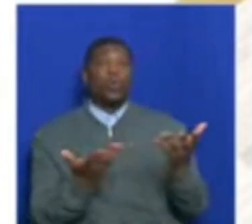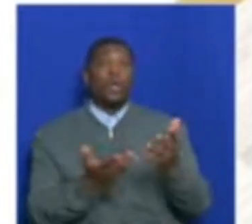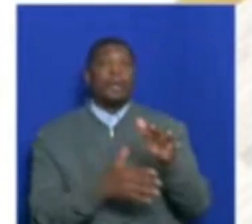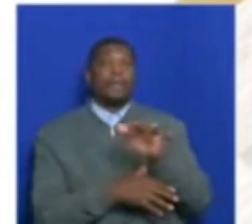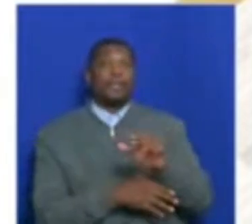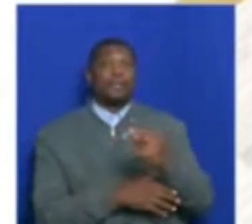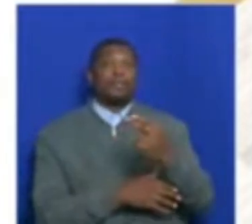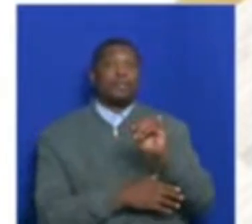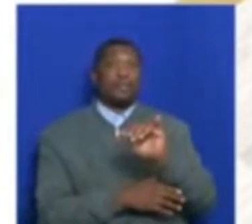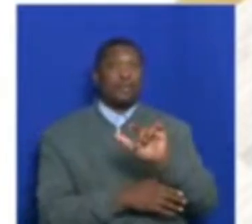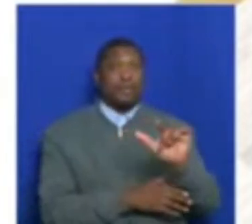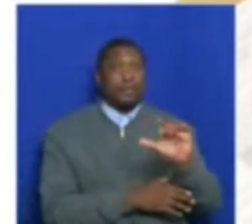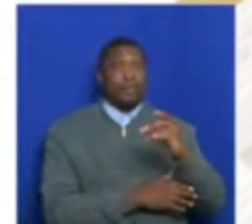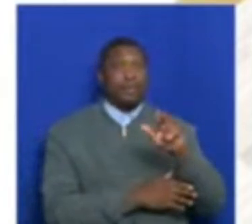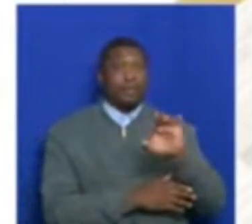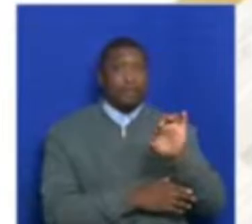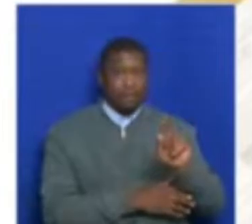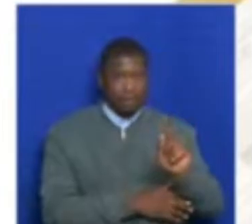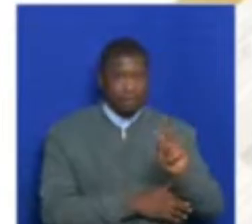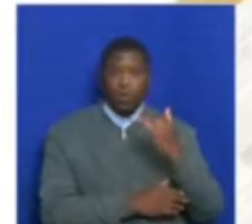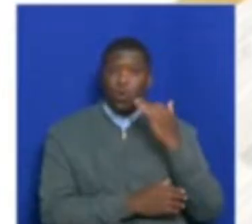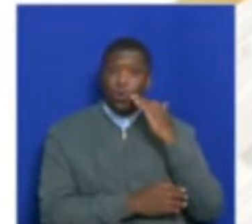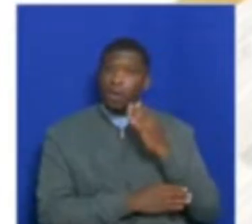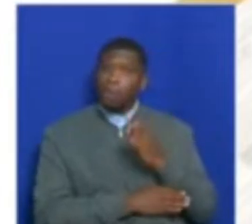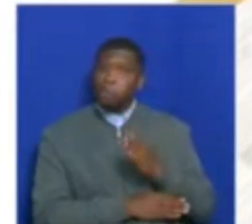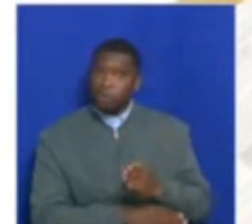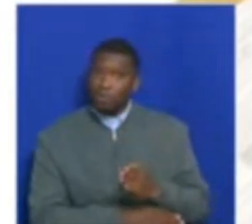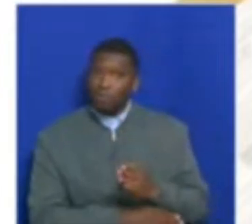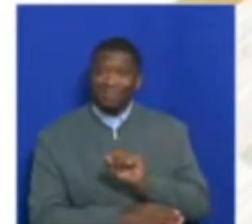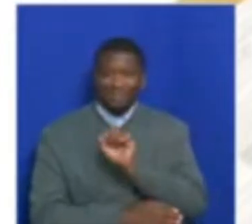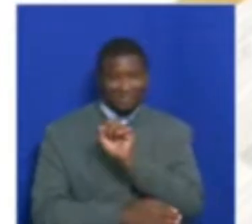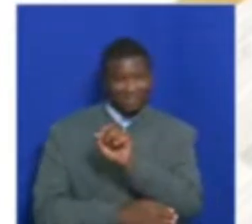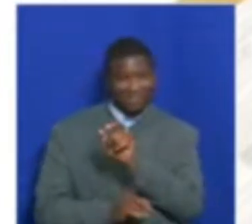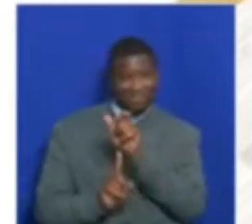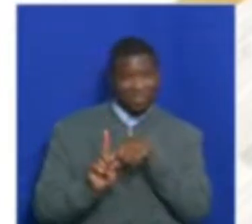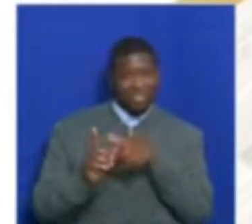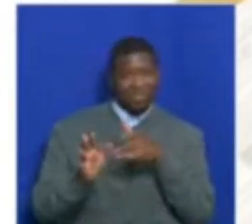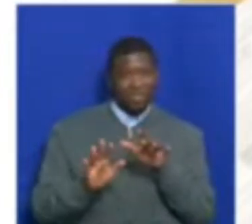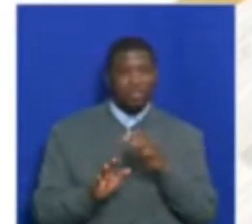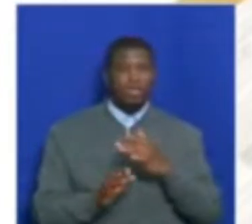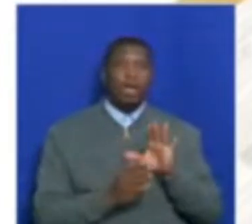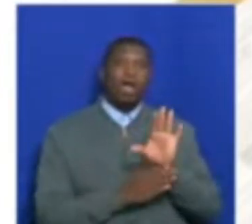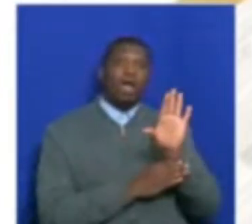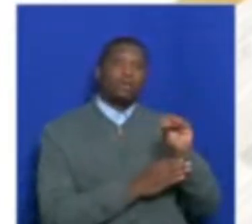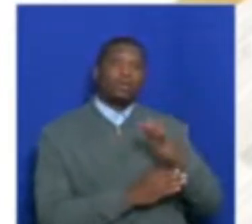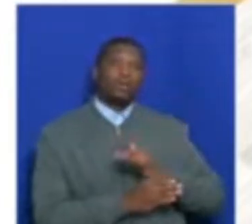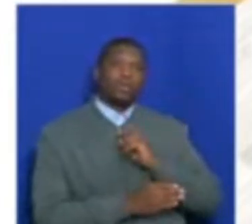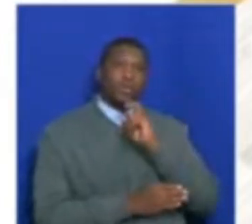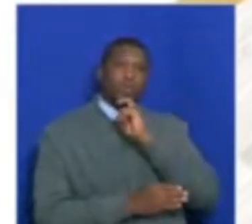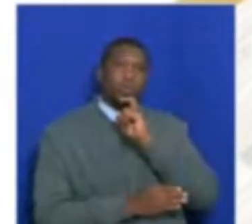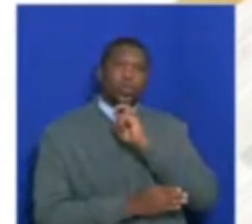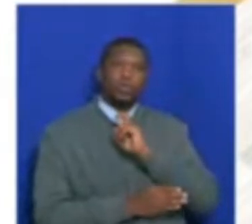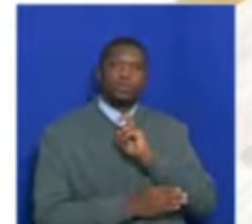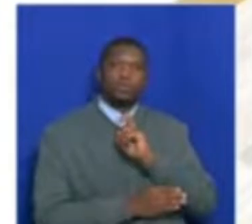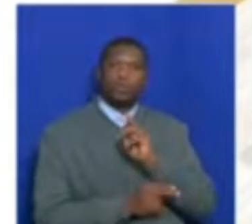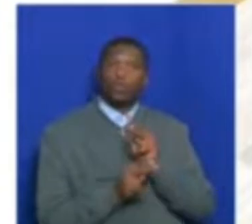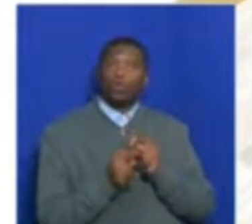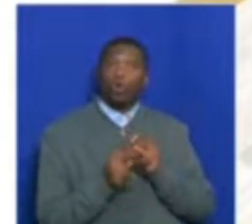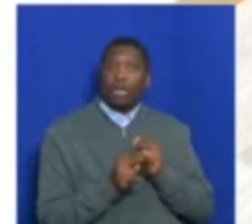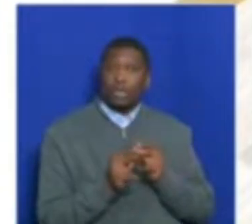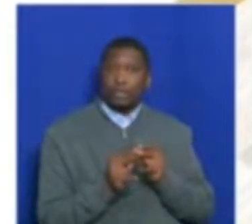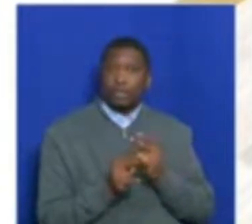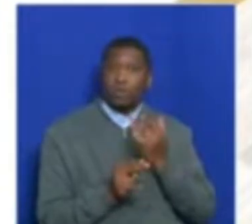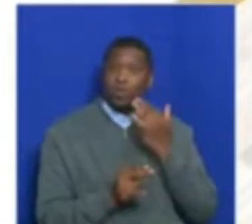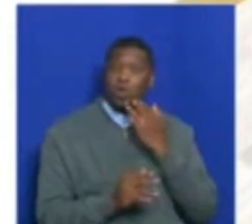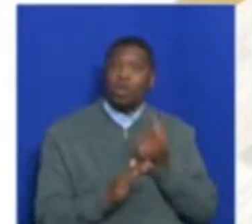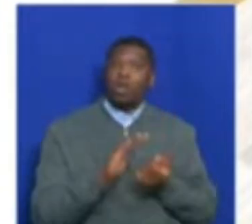said premises, the suspect requested to use a toilet. At the relevant time, he was allegedly accompanied by